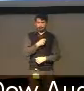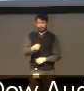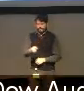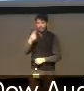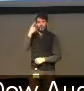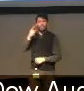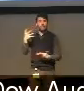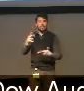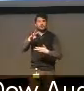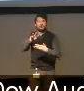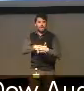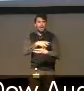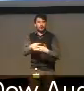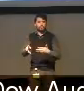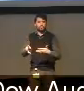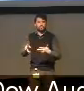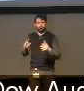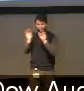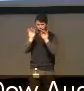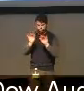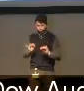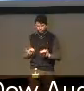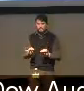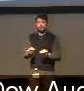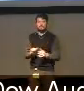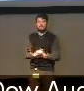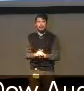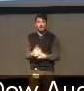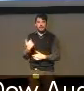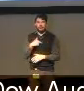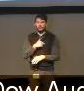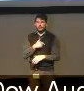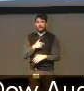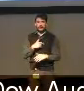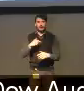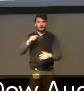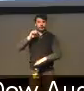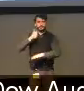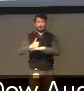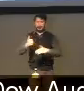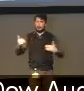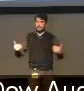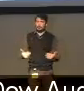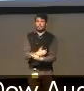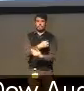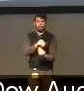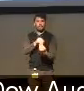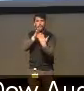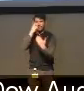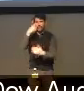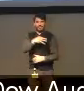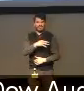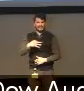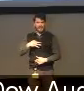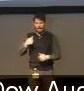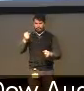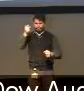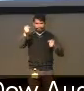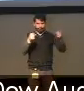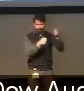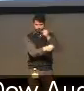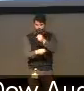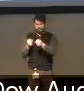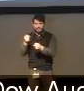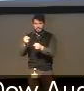for the RICU, and quickly it turned into working on a whole new staffing model across the institution. And I just want to recognize the flexibility of all